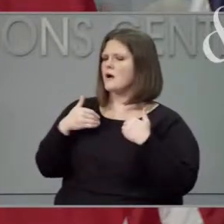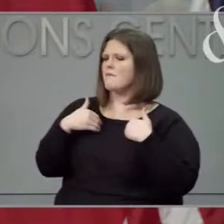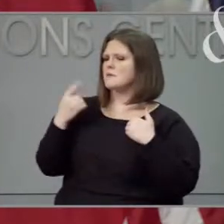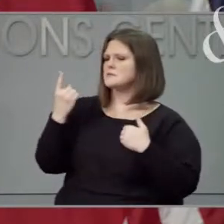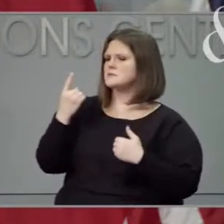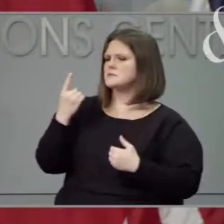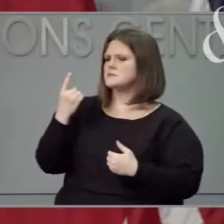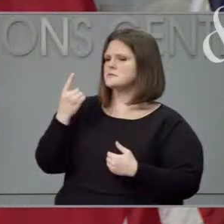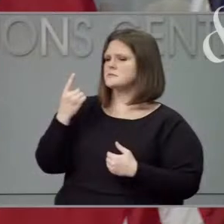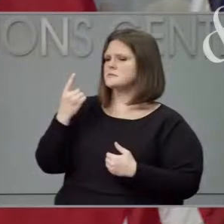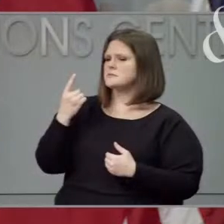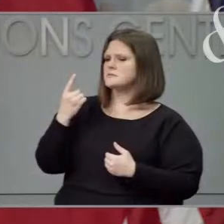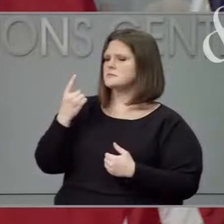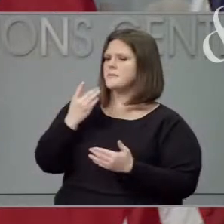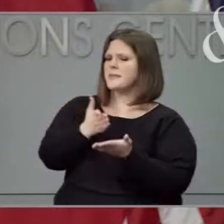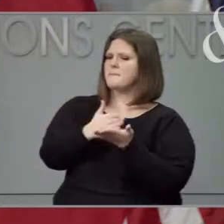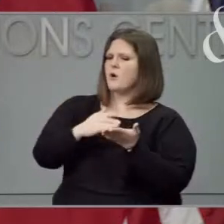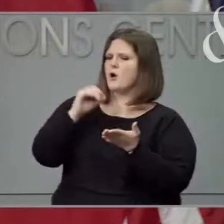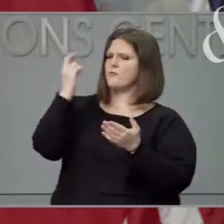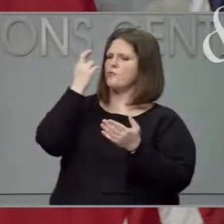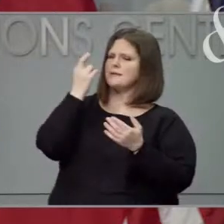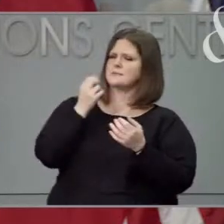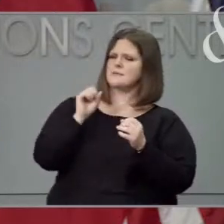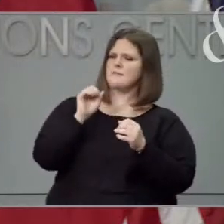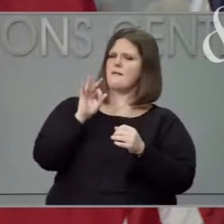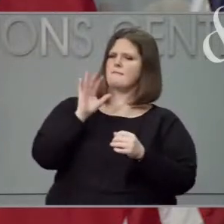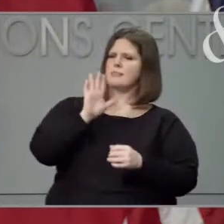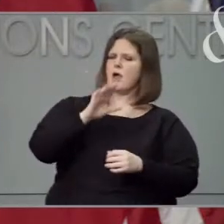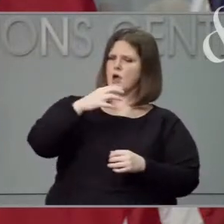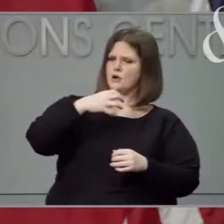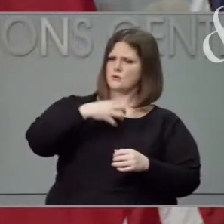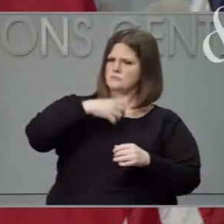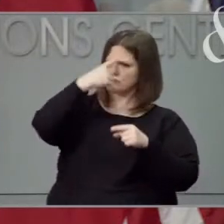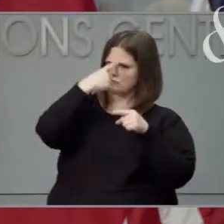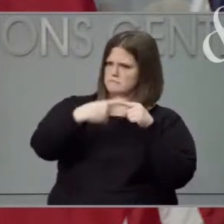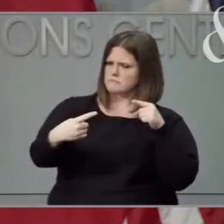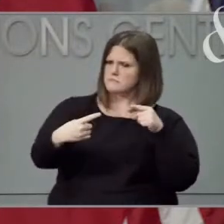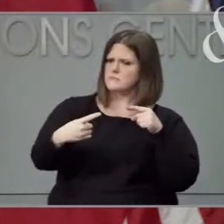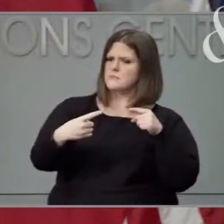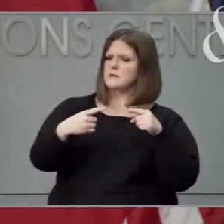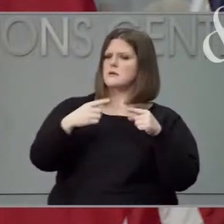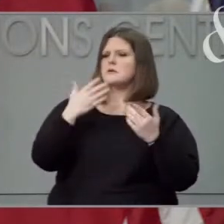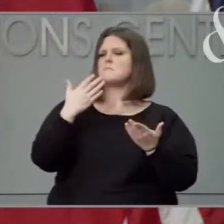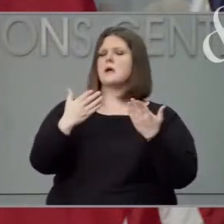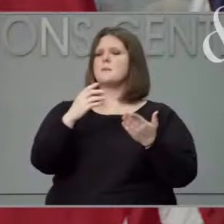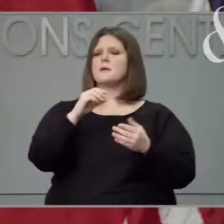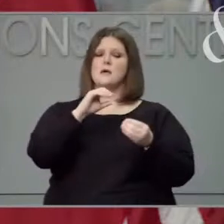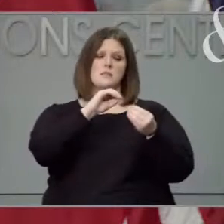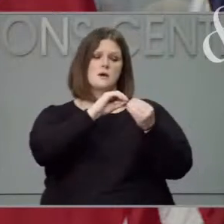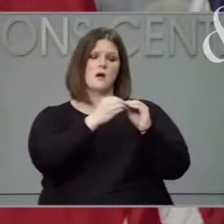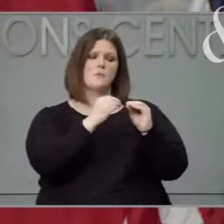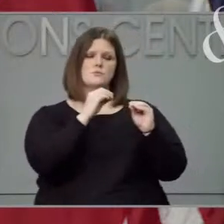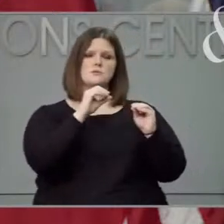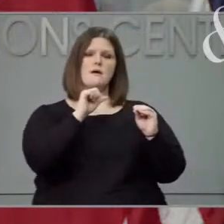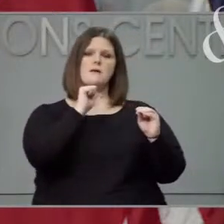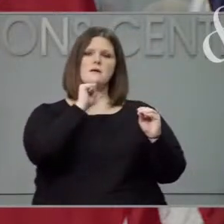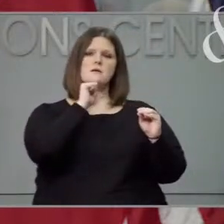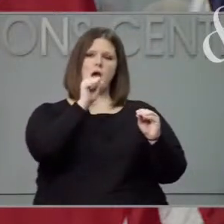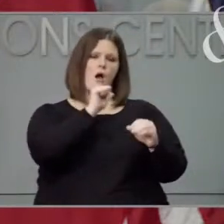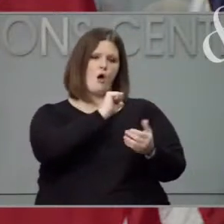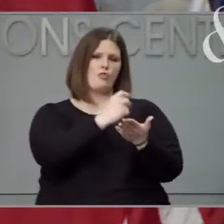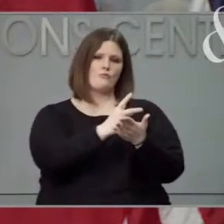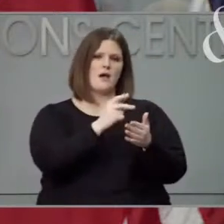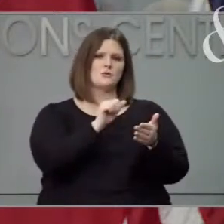be part of an election protest, such as the number of unauthorized return absentee by mail ballots,